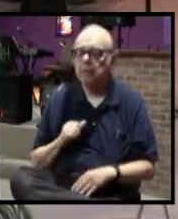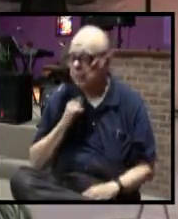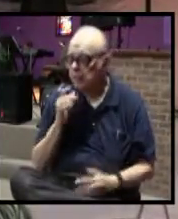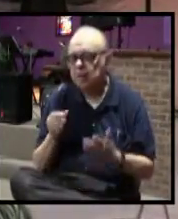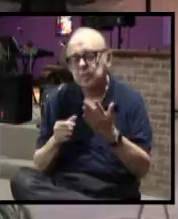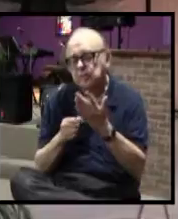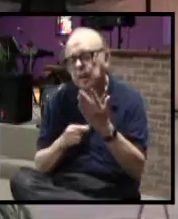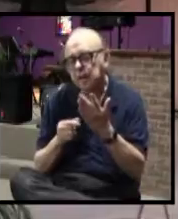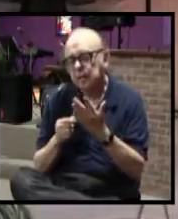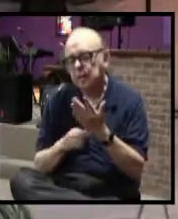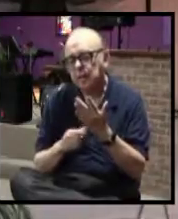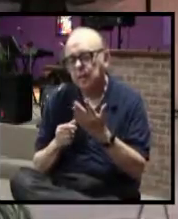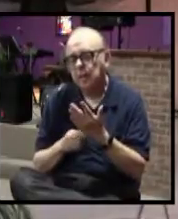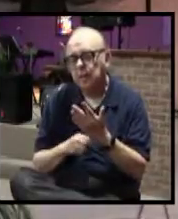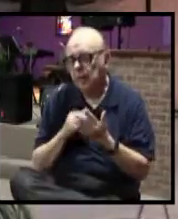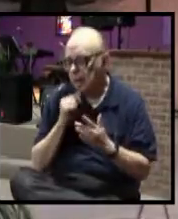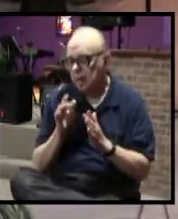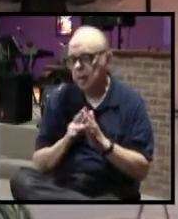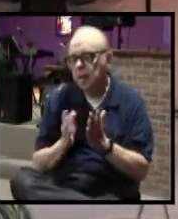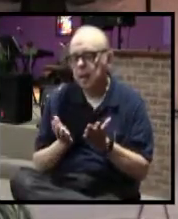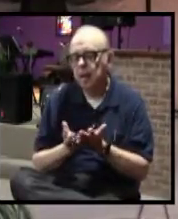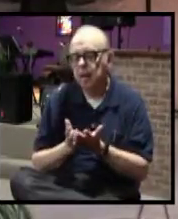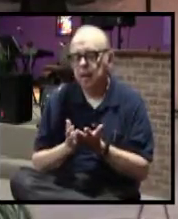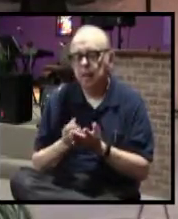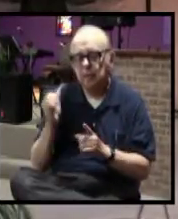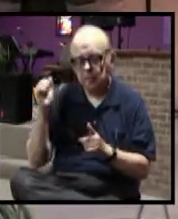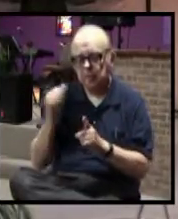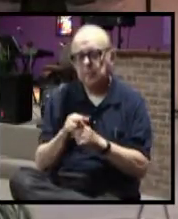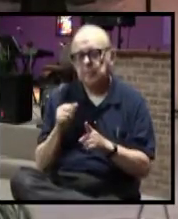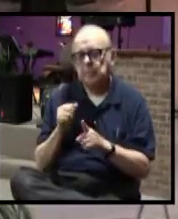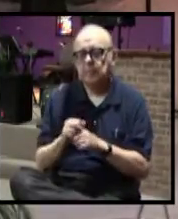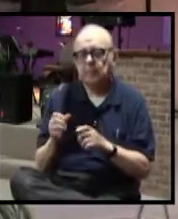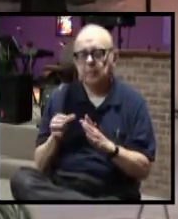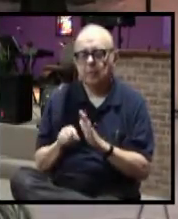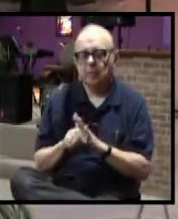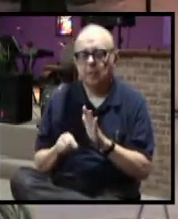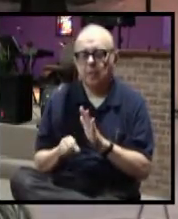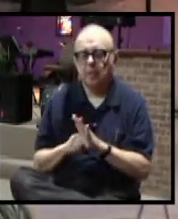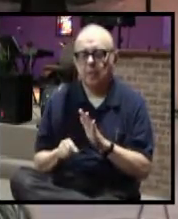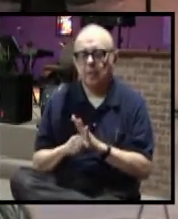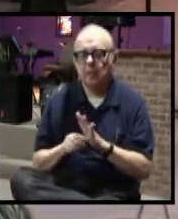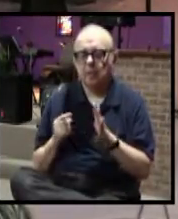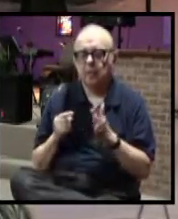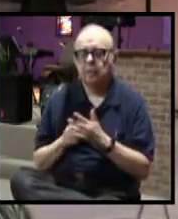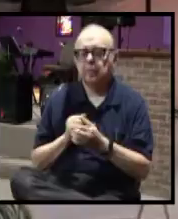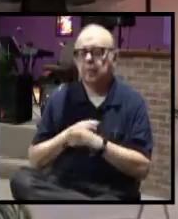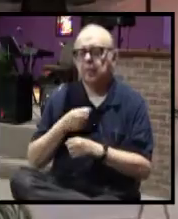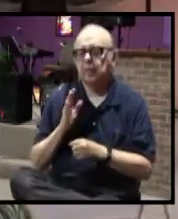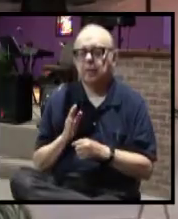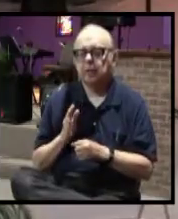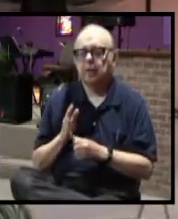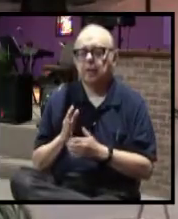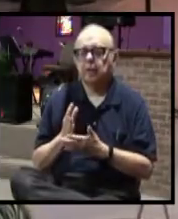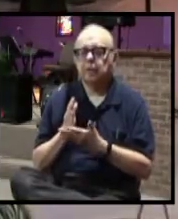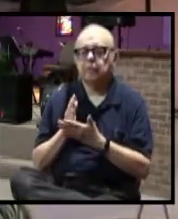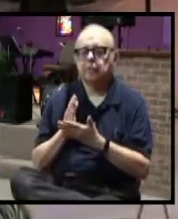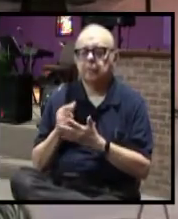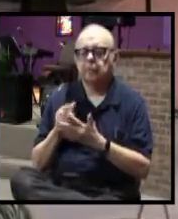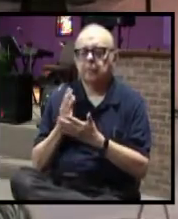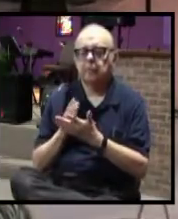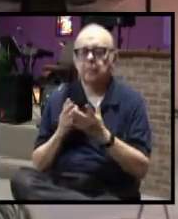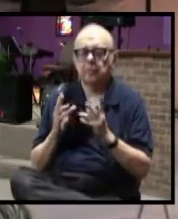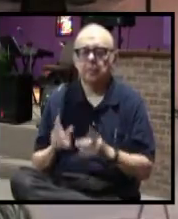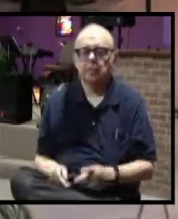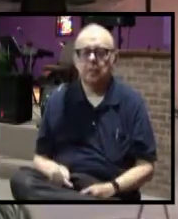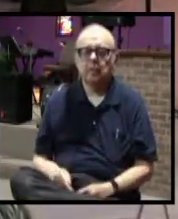It wasn't a track. It wasn't a Bible beating him over the head with scriptures. It was showing the love of God to